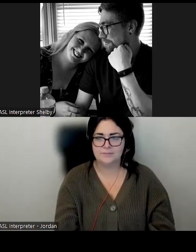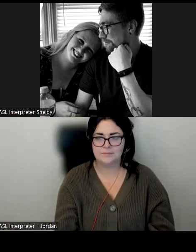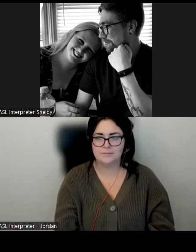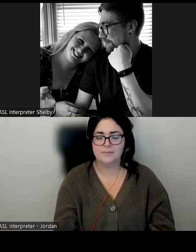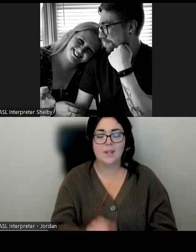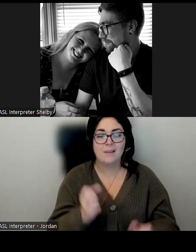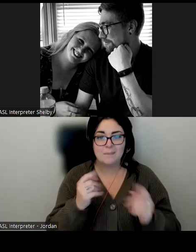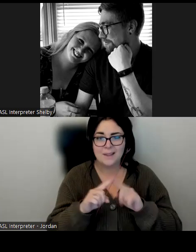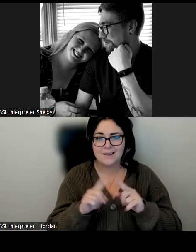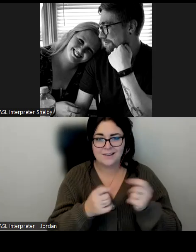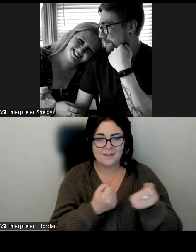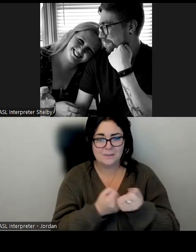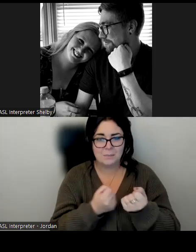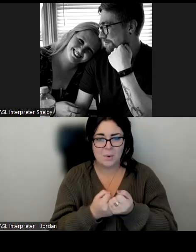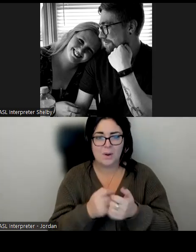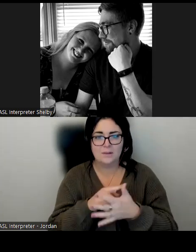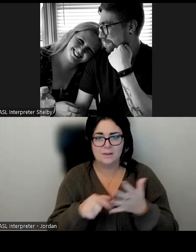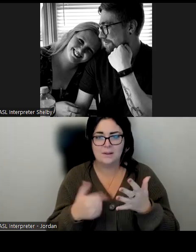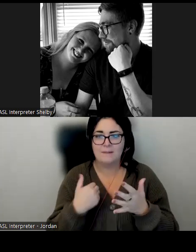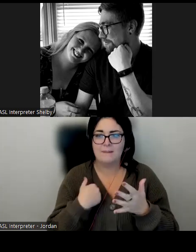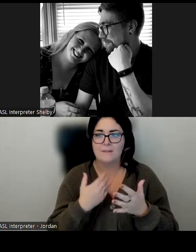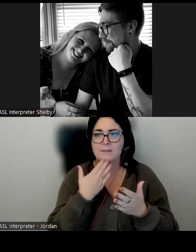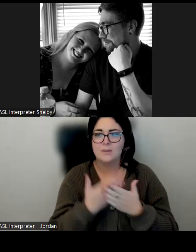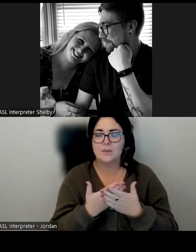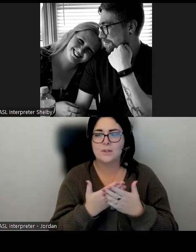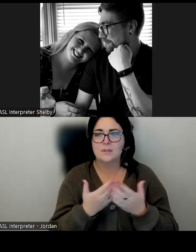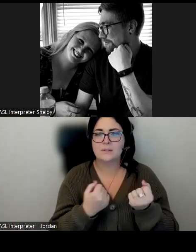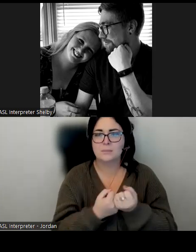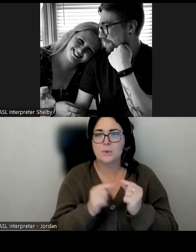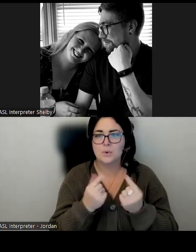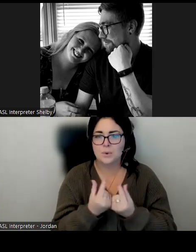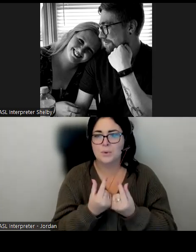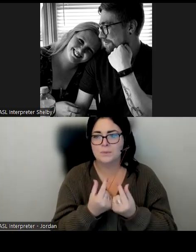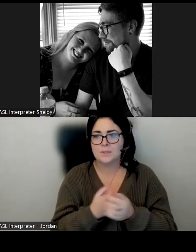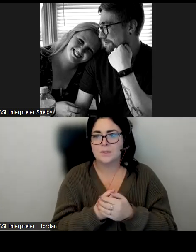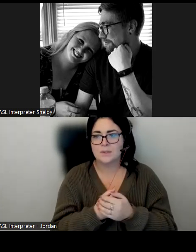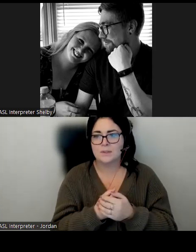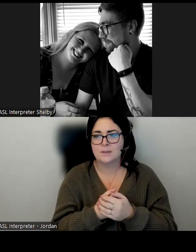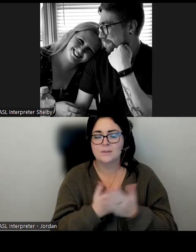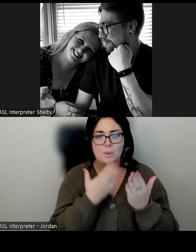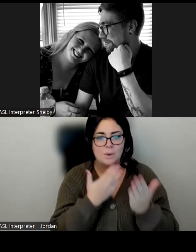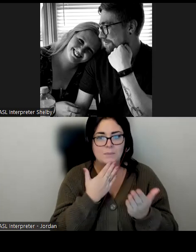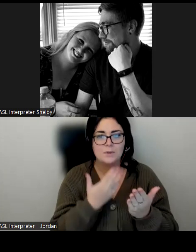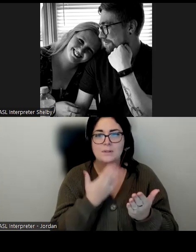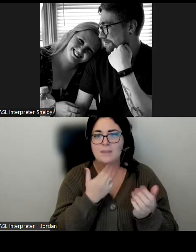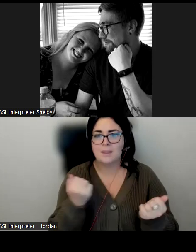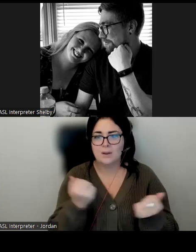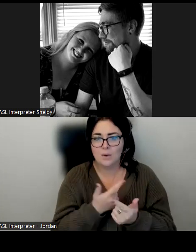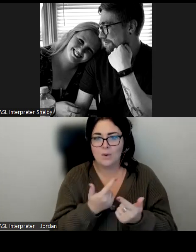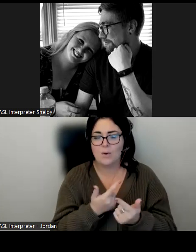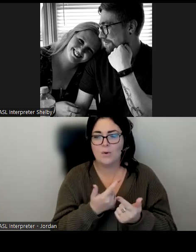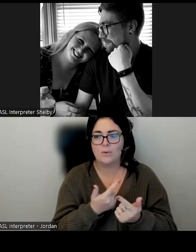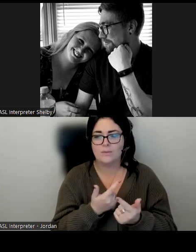out there, the support groups. So I appreciate and thank each and every one of you